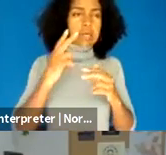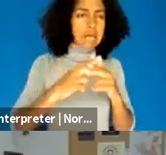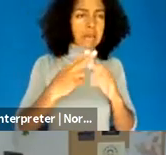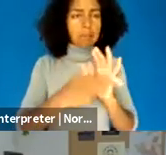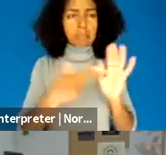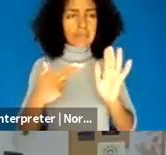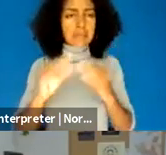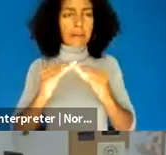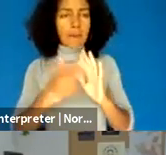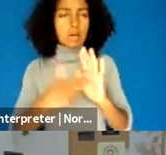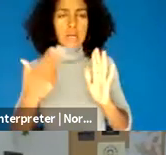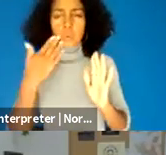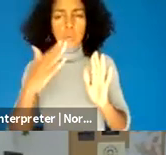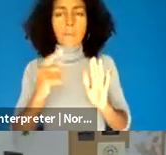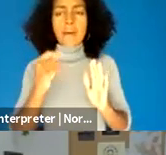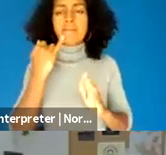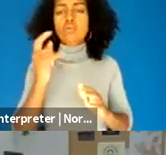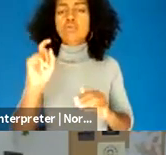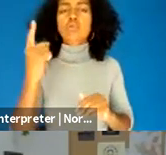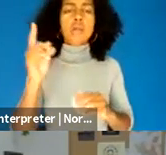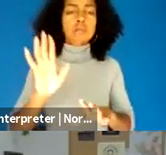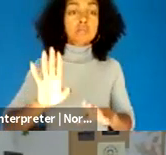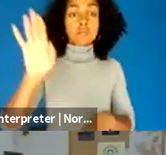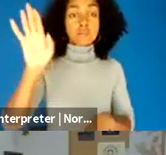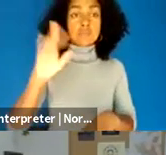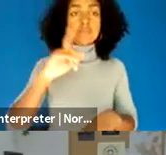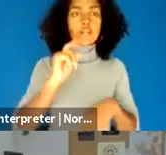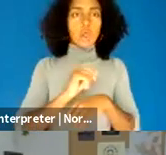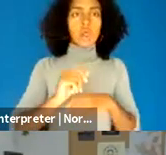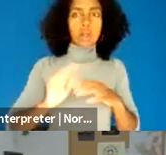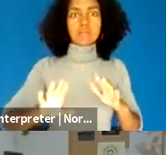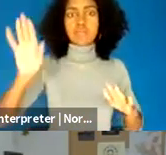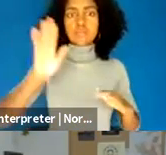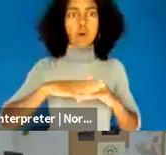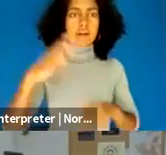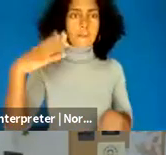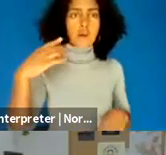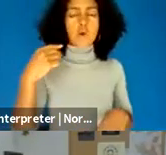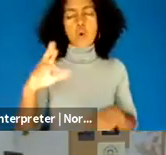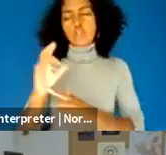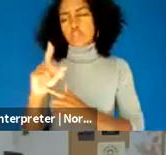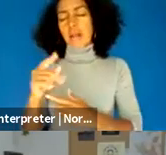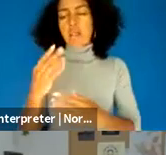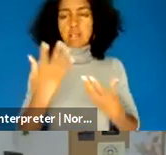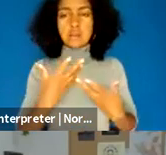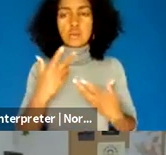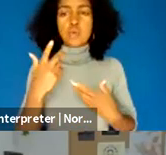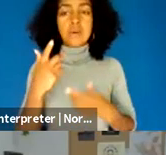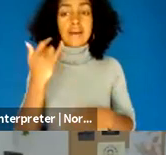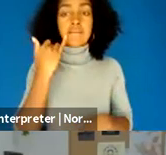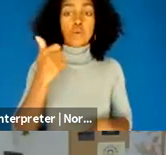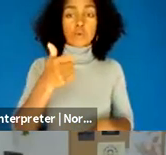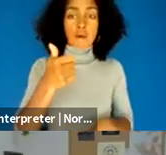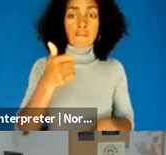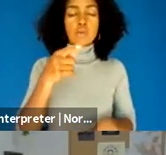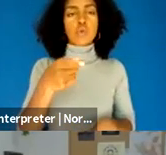just indicate by raising your hand, like literally on camera or in chat, and let me know who, if you're the spokesperson for